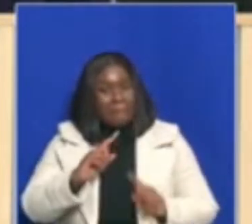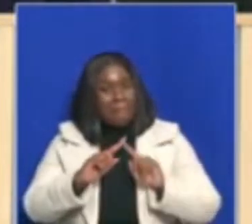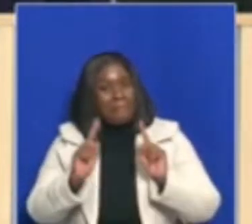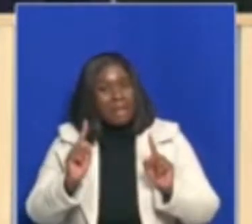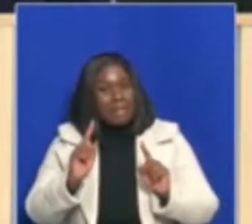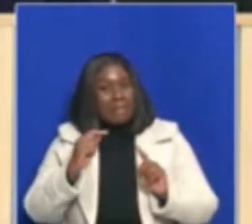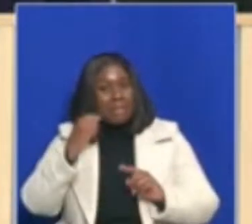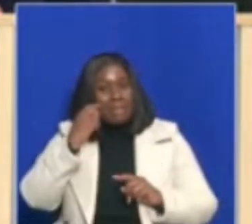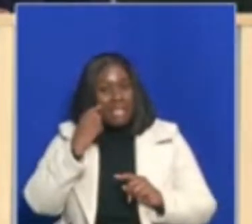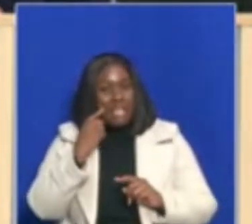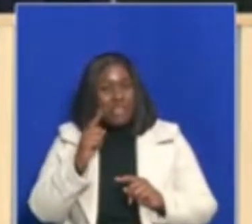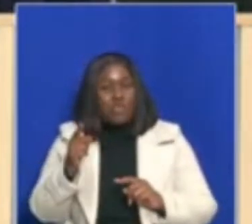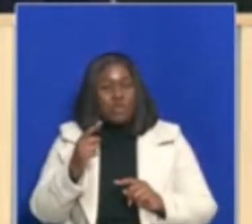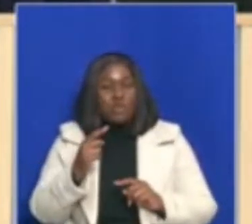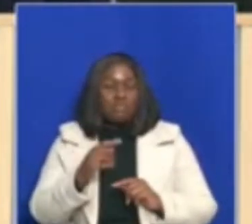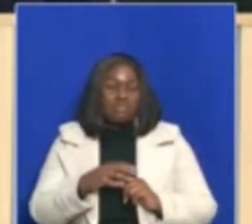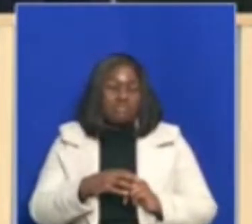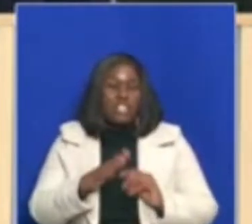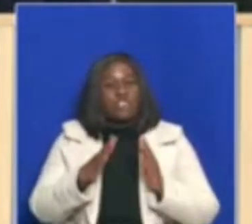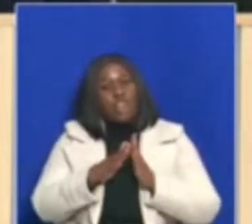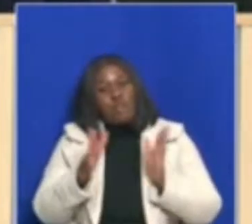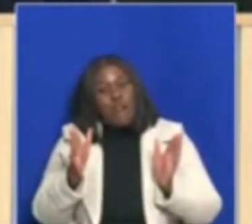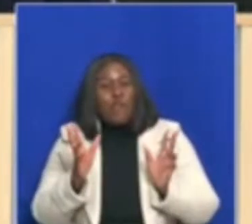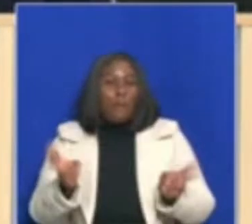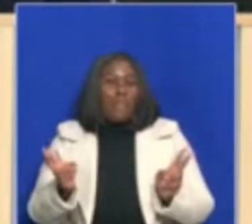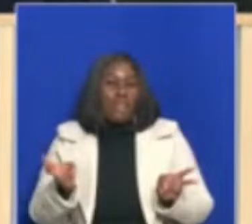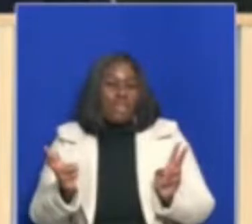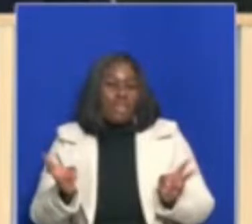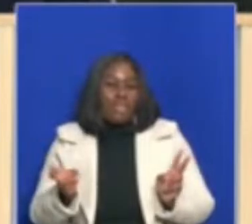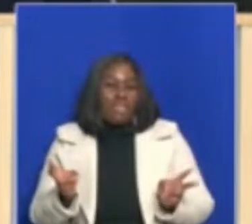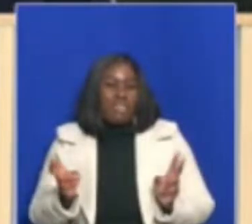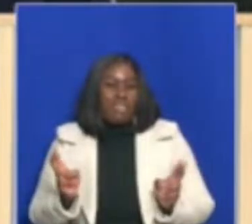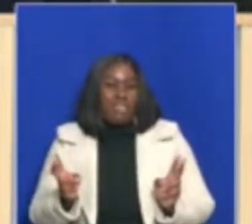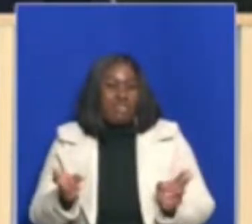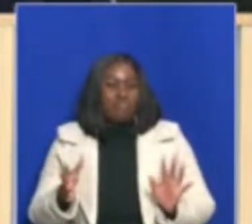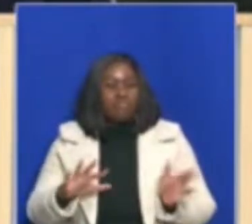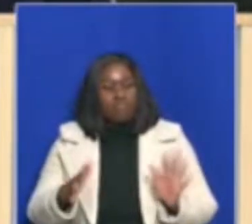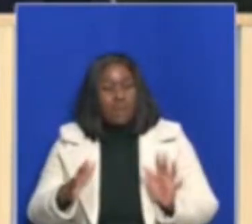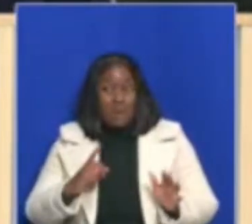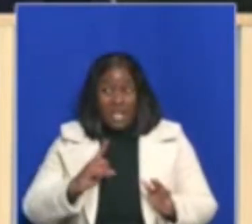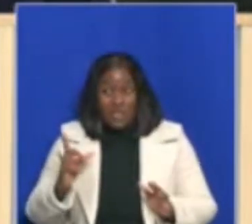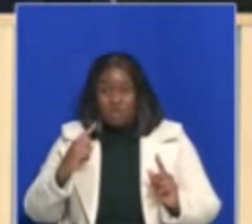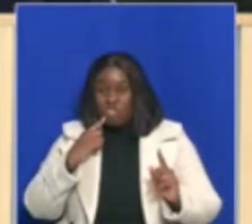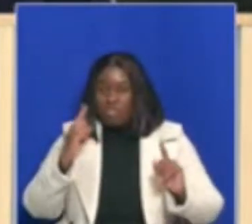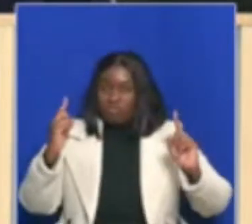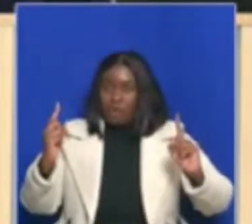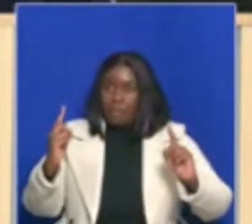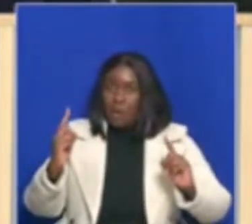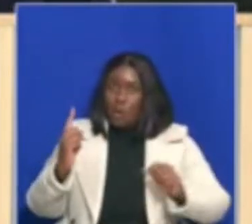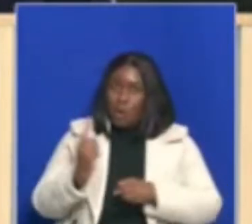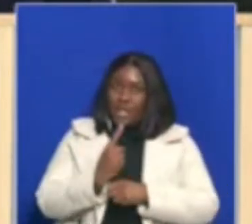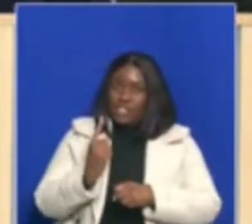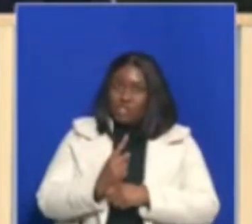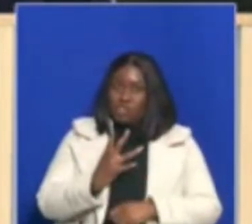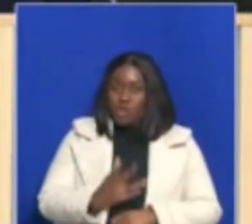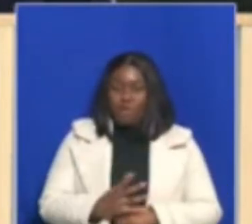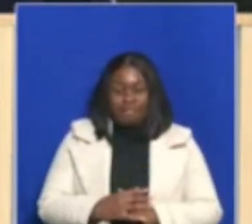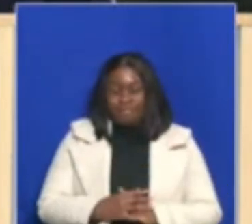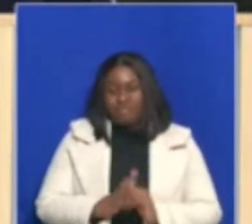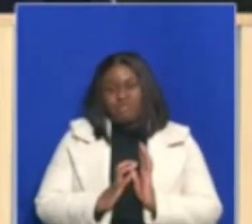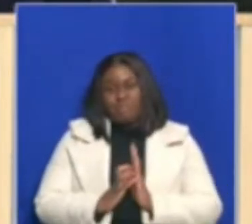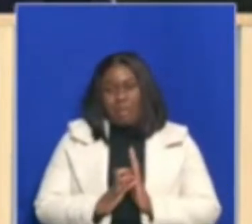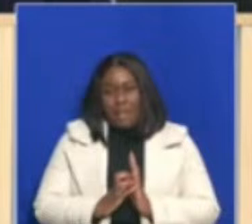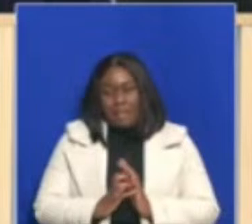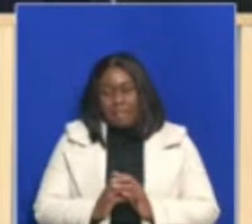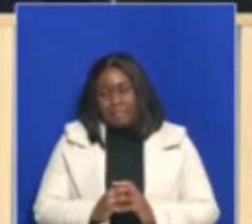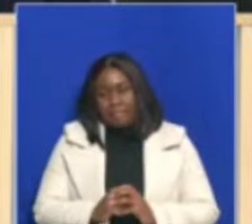that generally, because otherwise it sounds rather mechanical. For example, if a scene